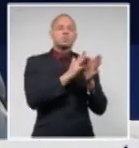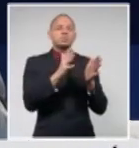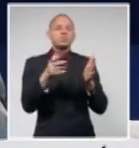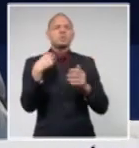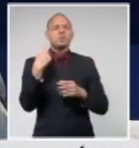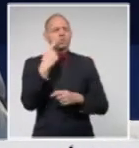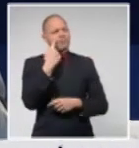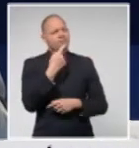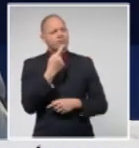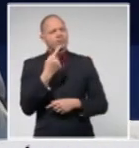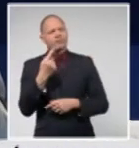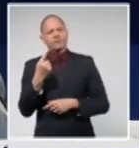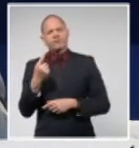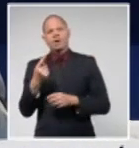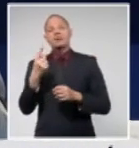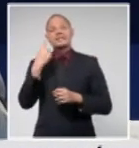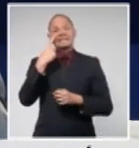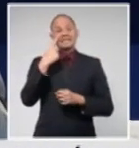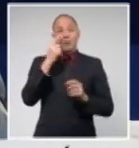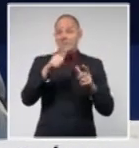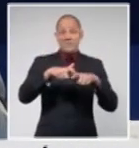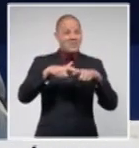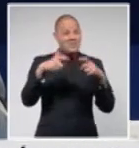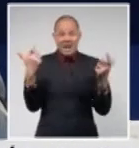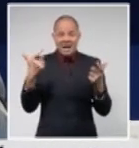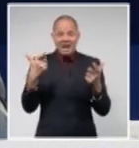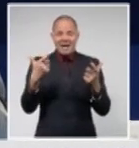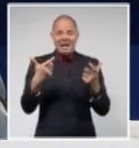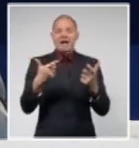contacts. This means that